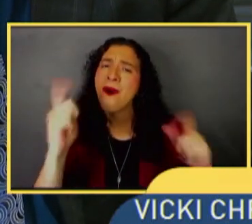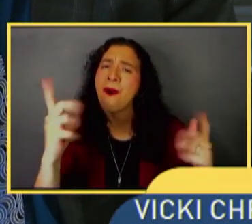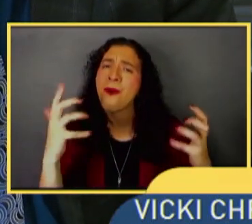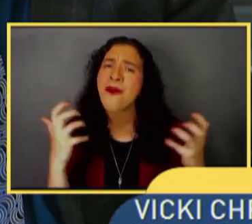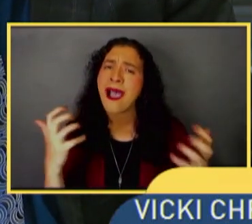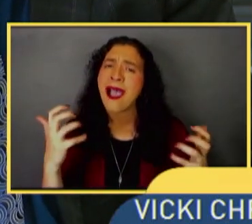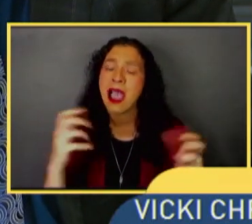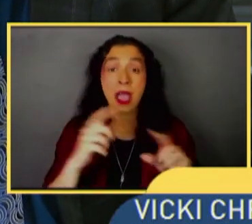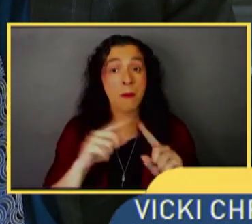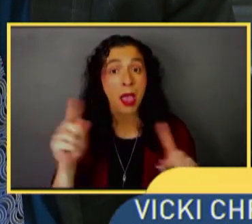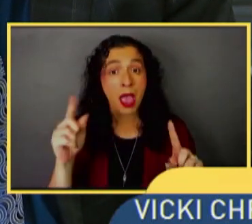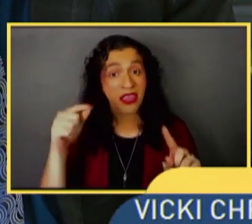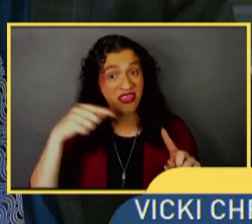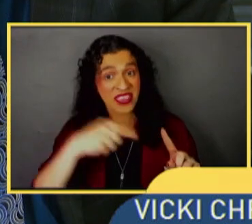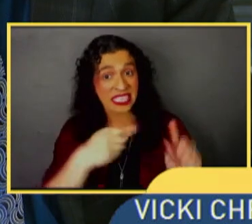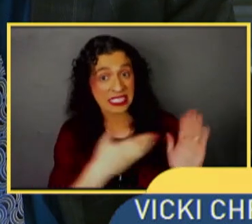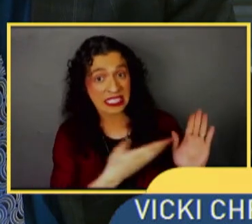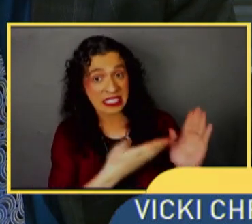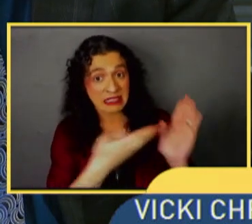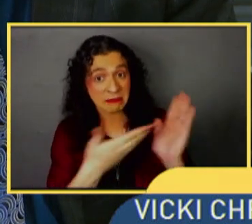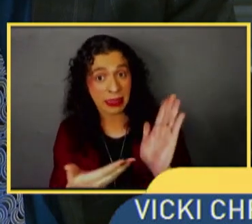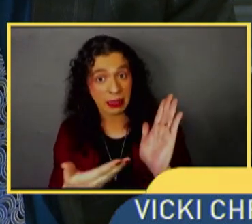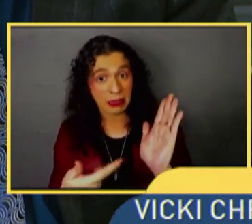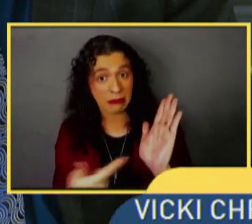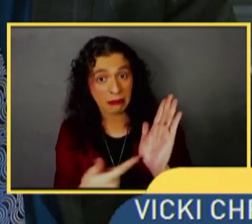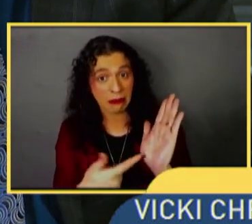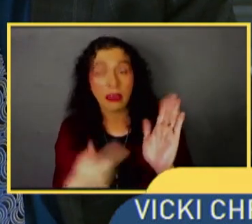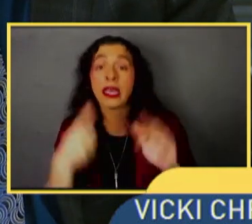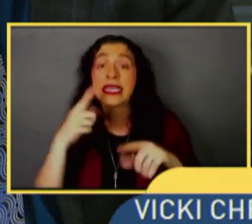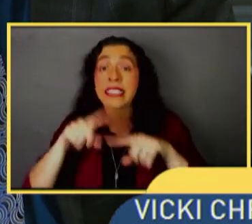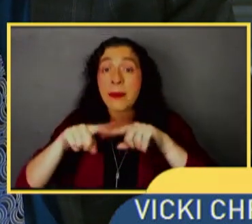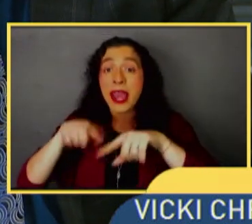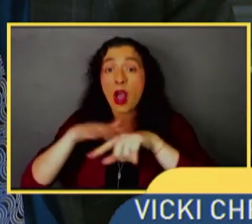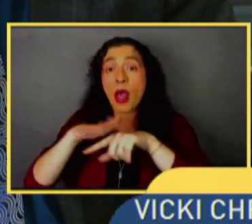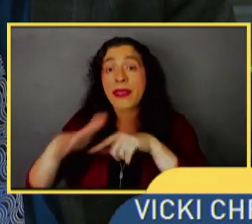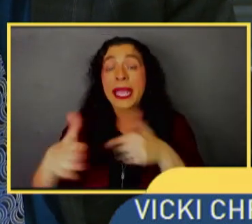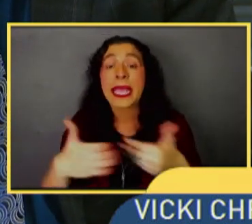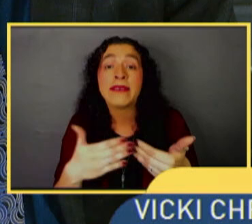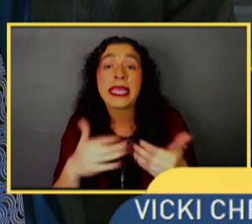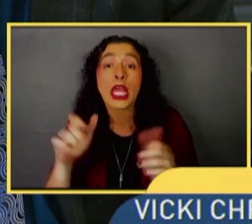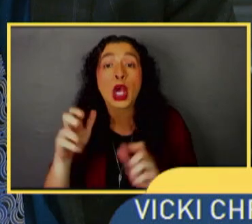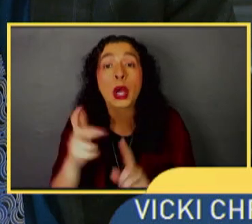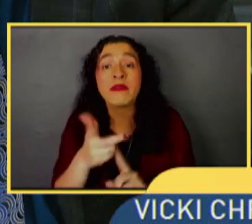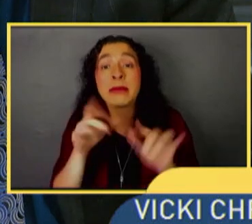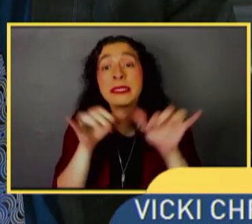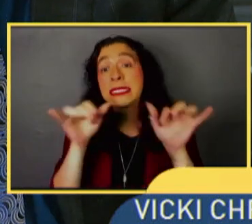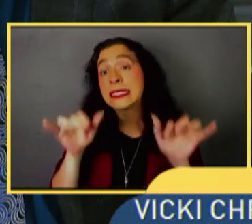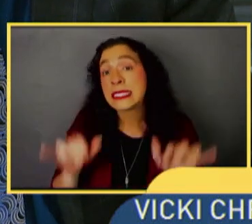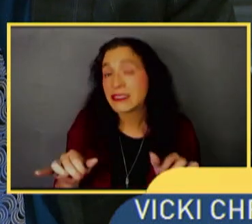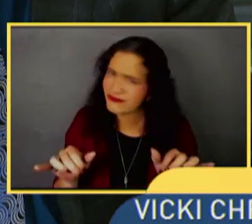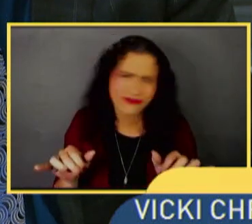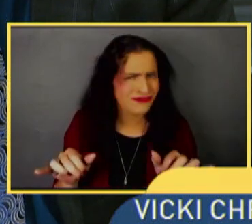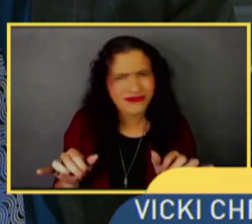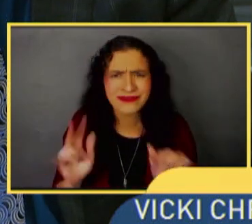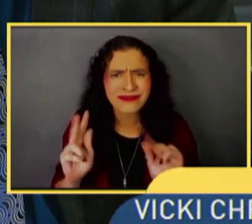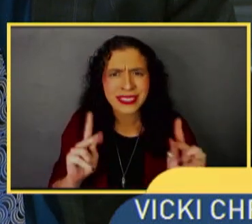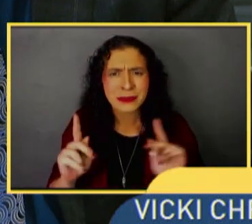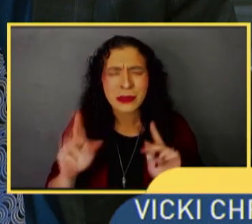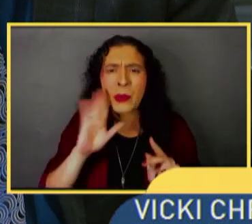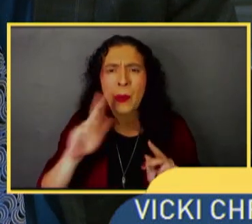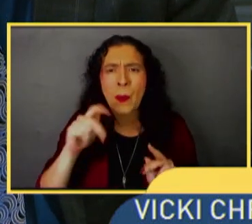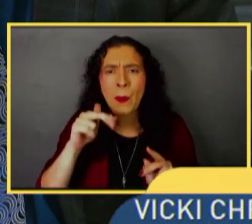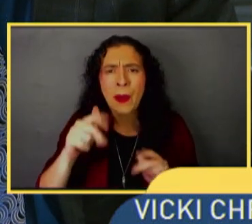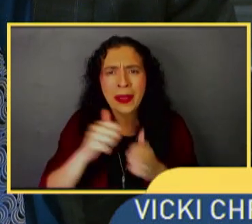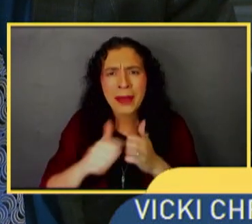in disguise. Instead of relying on the convenient curbside system, we have people walk past the bin that's sitting at their